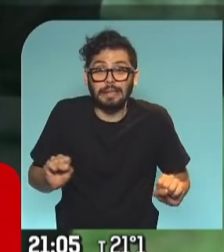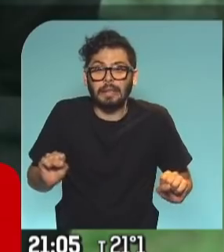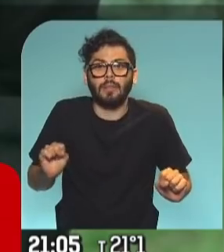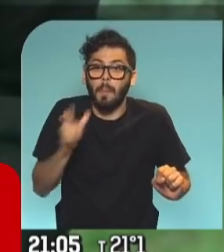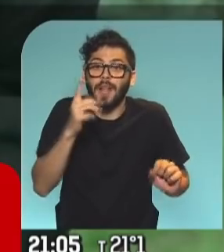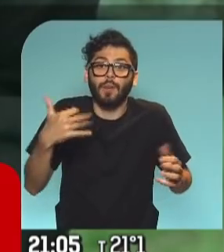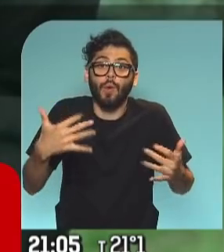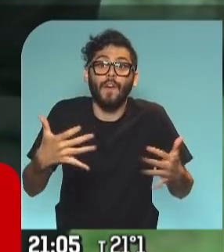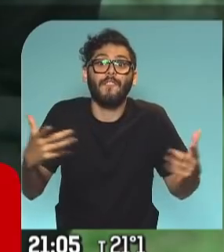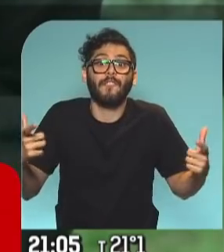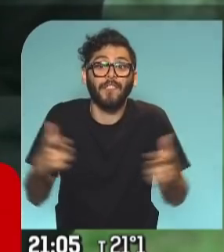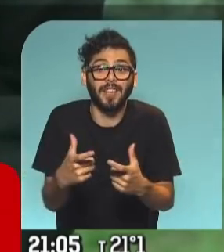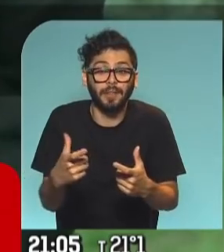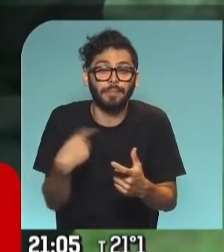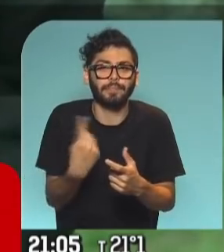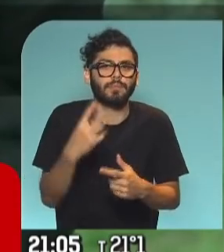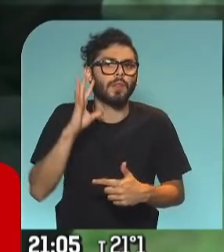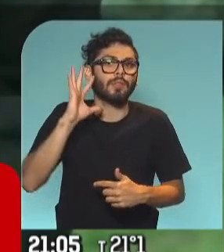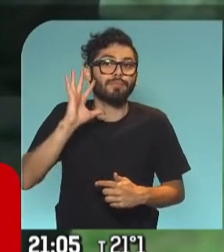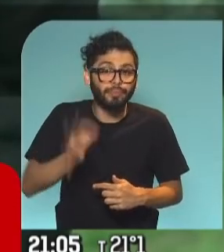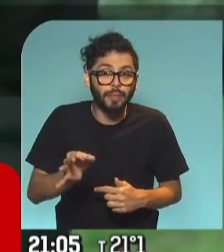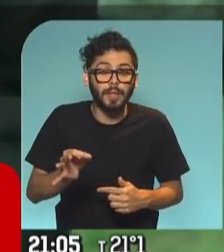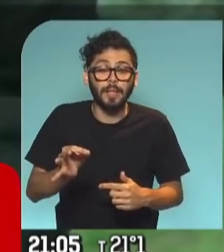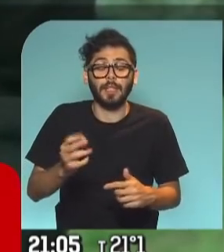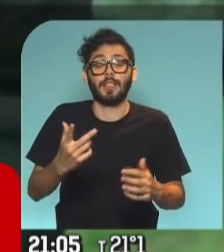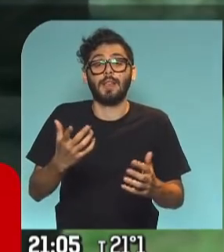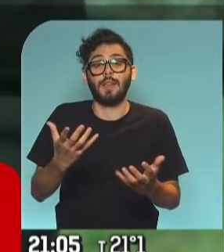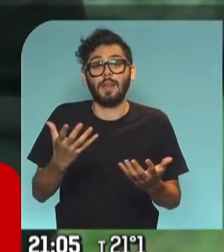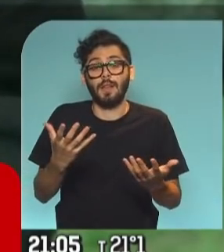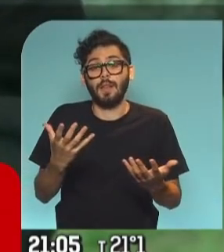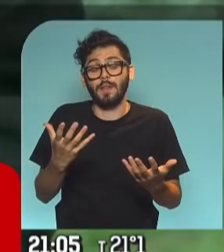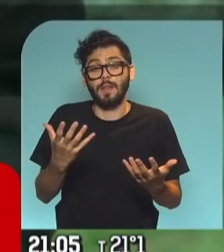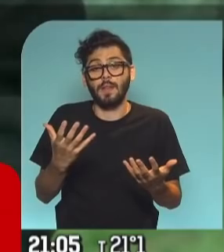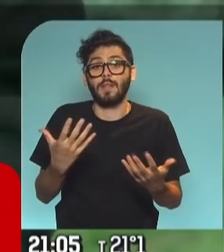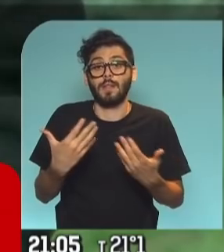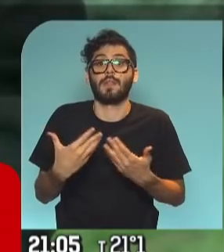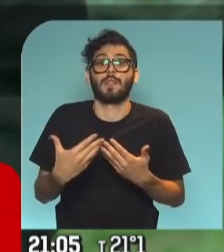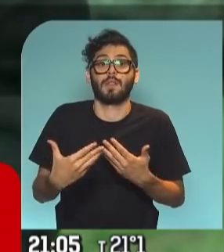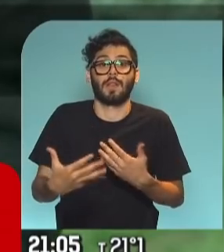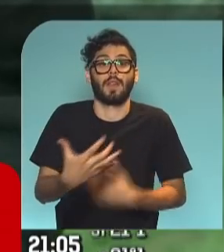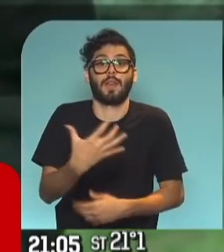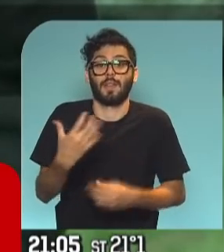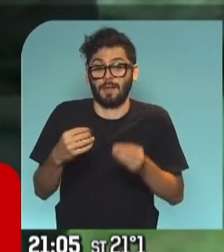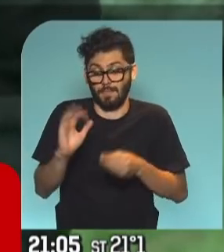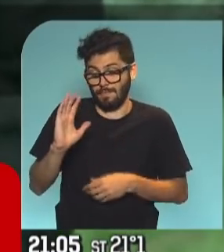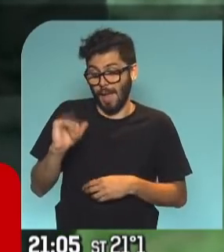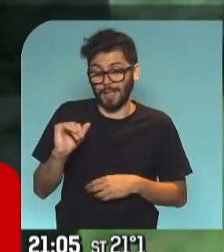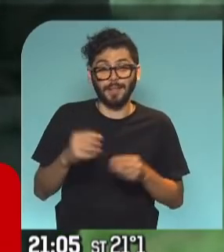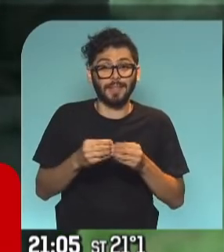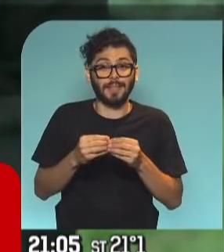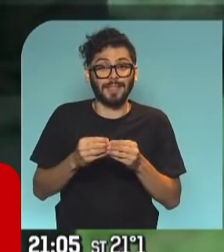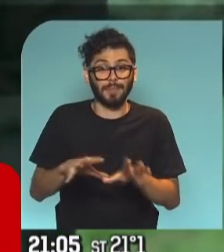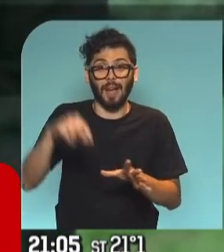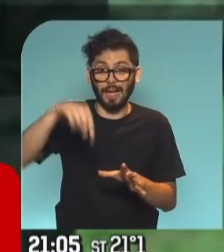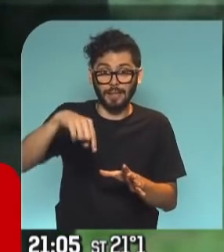is going to come to an end. And when we heard, that it's going to start on Tuesday here, and when